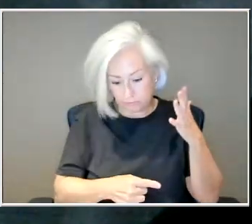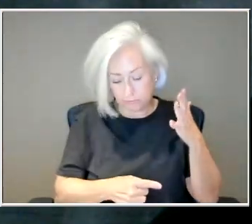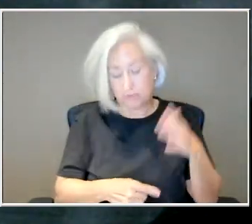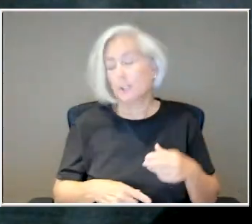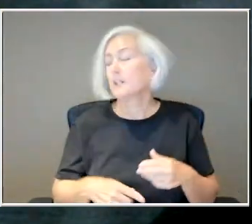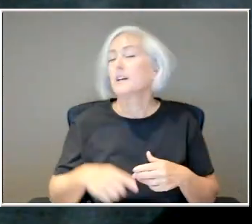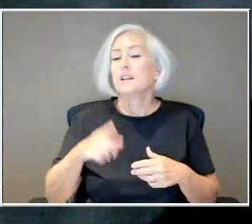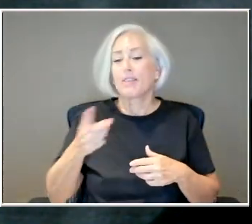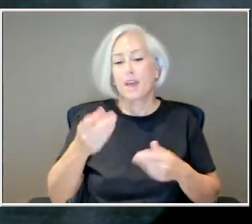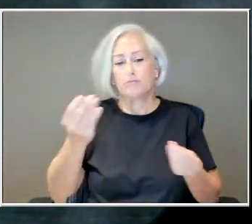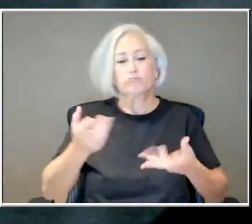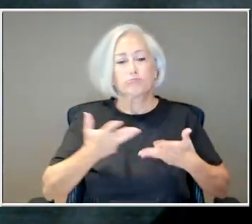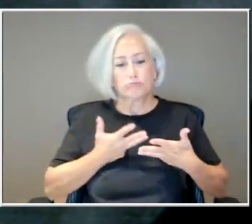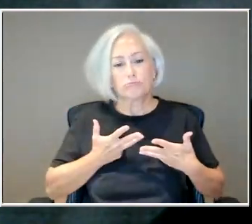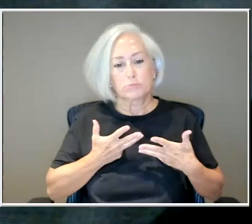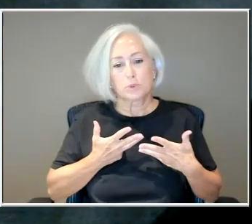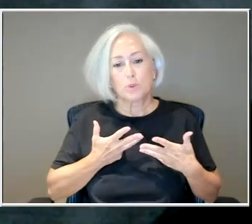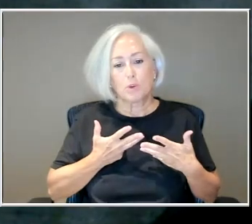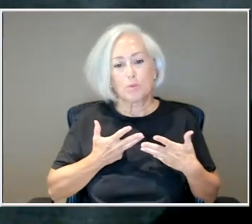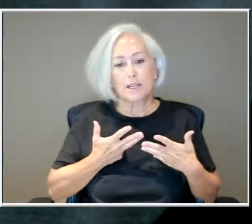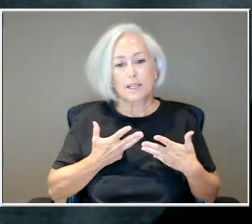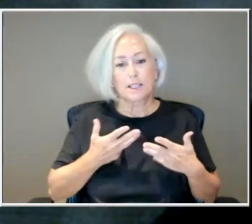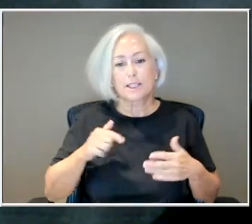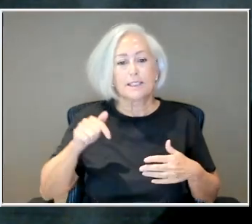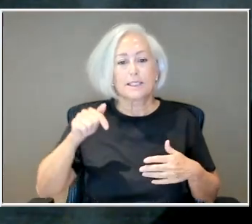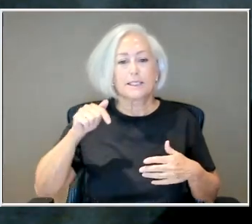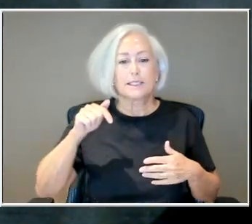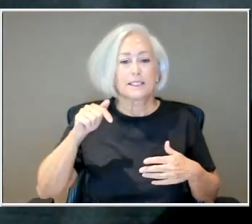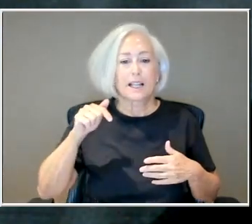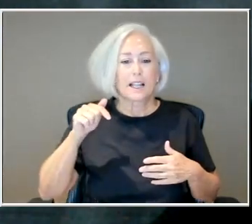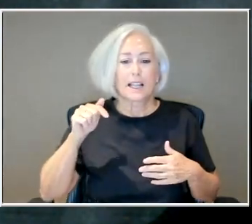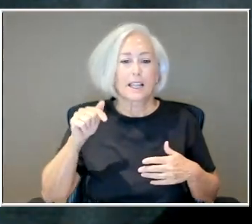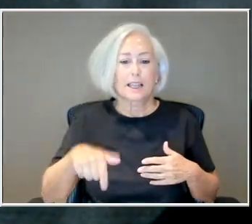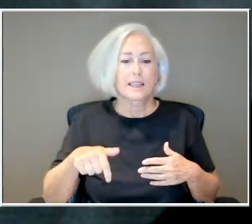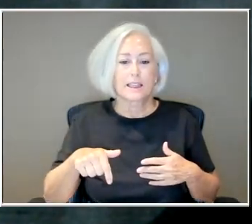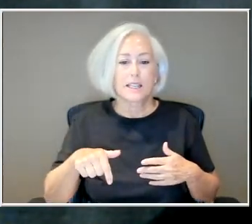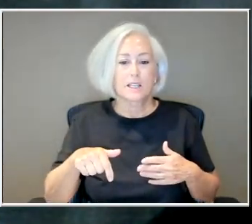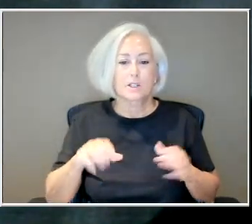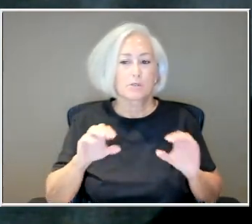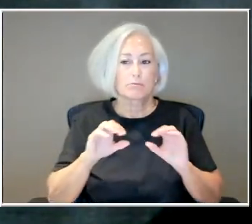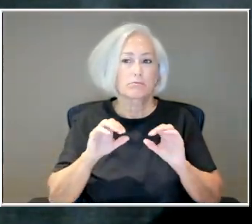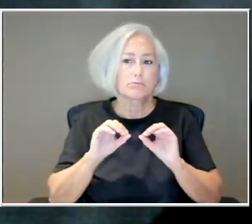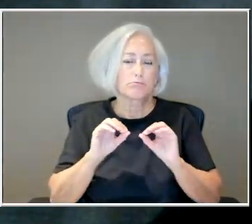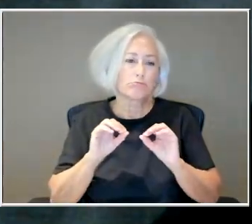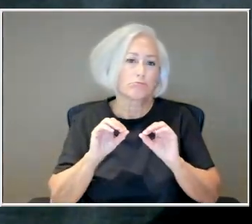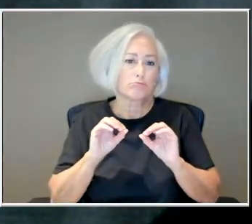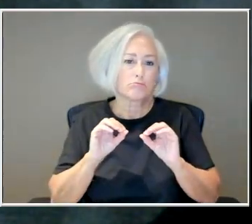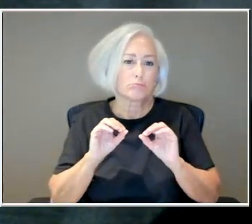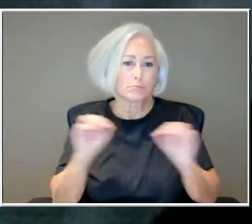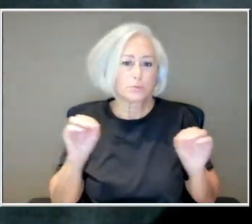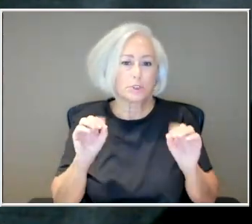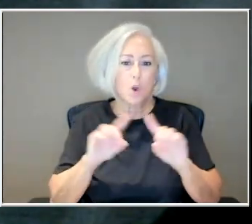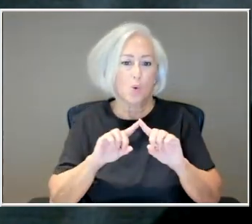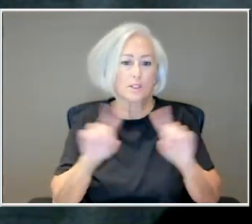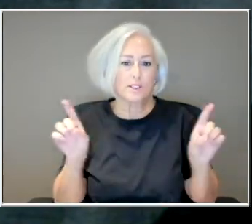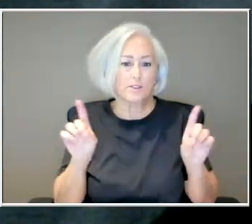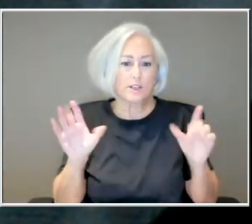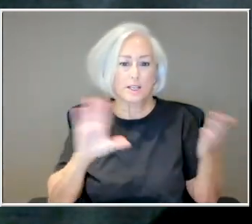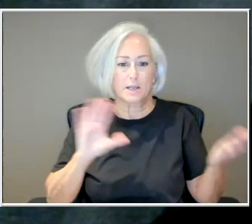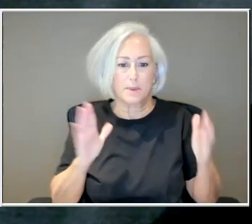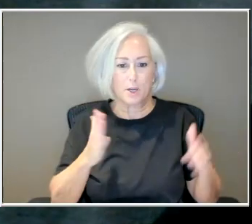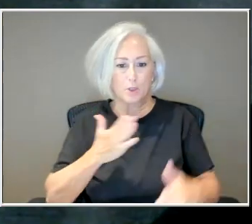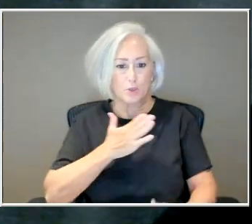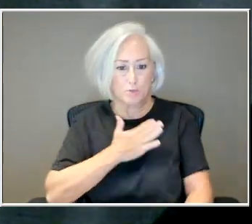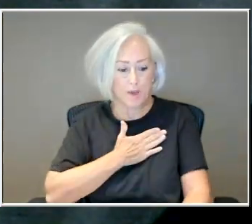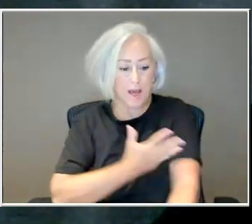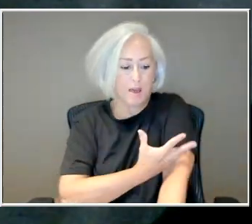that this was no different of a medical intervention than had I had given platelets. It would just be a